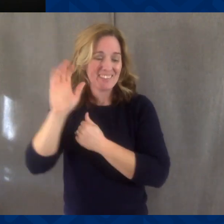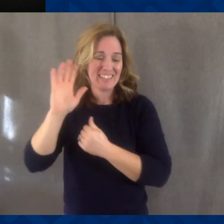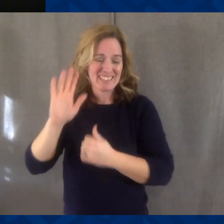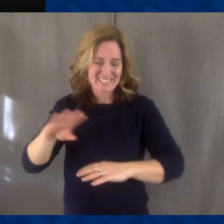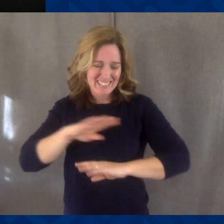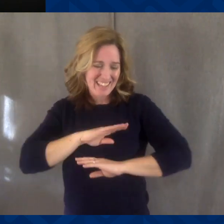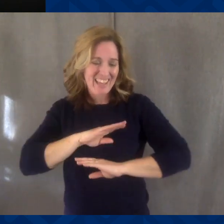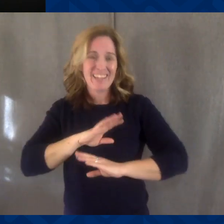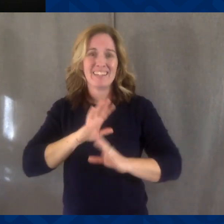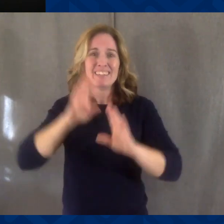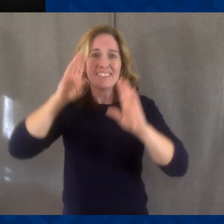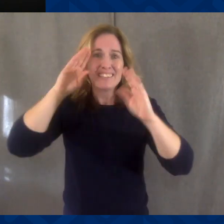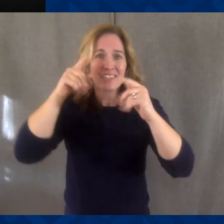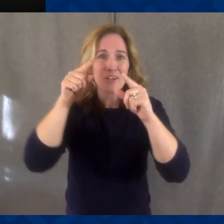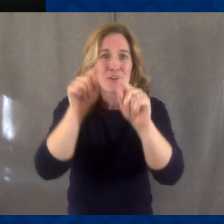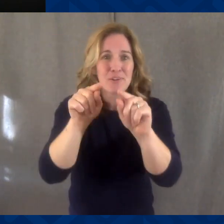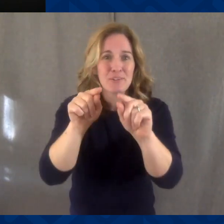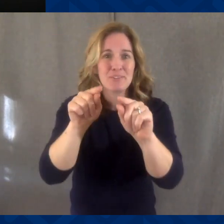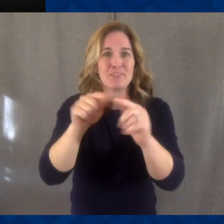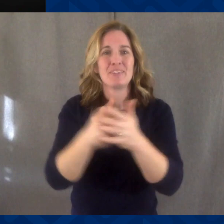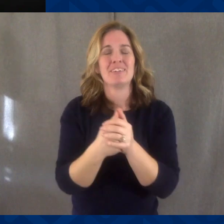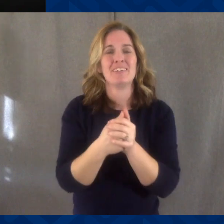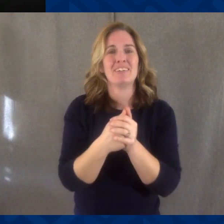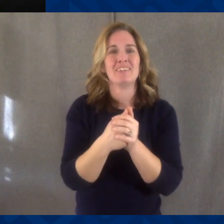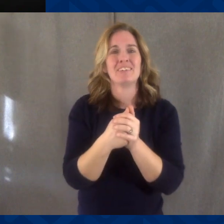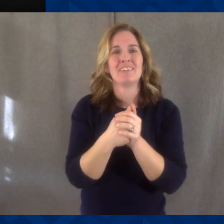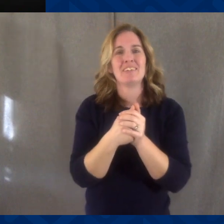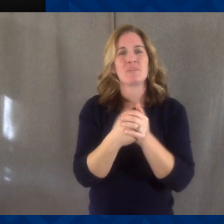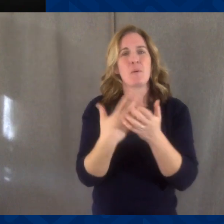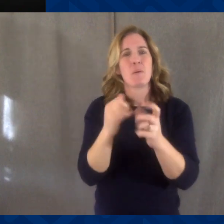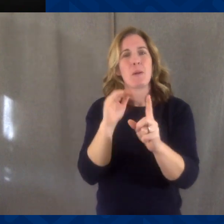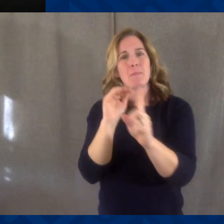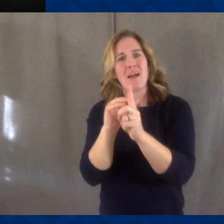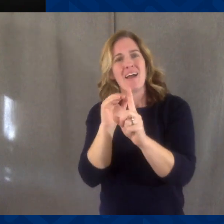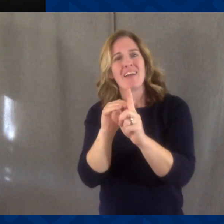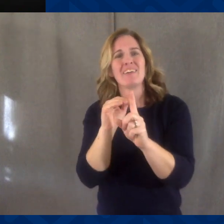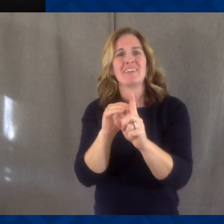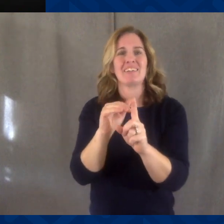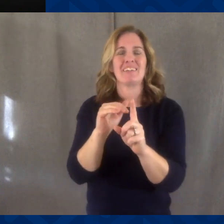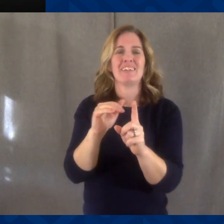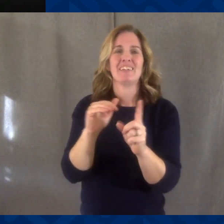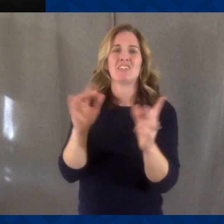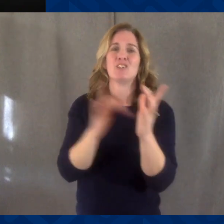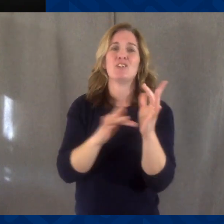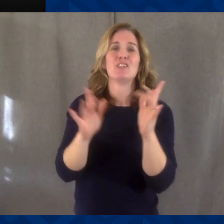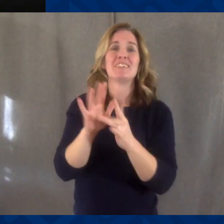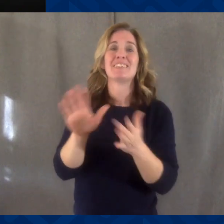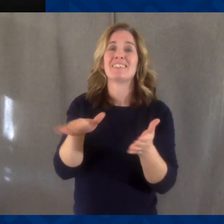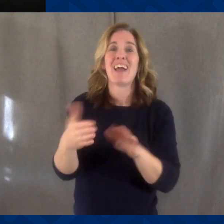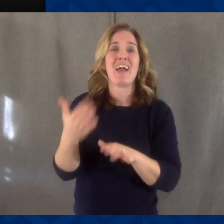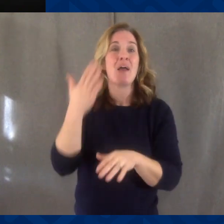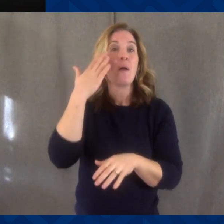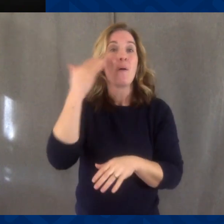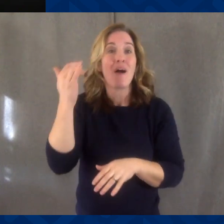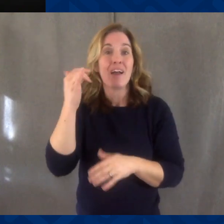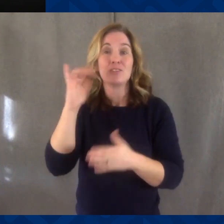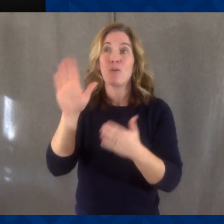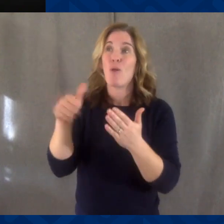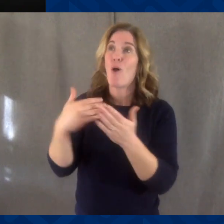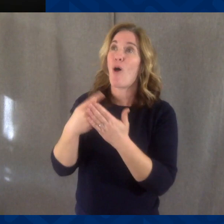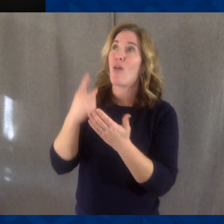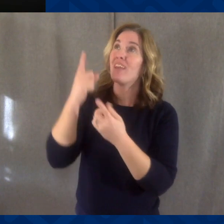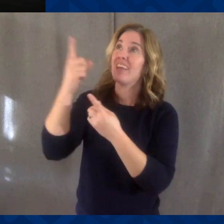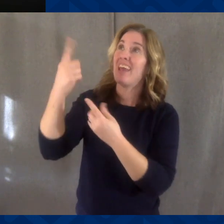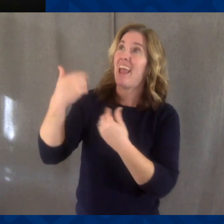you. If that's you, I want to remind you that Jesus Christ died so that all that he had could